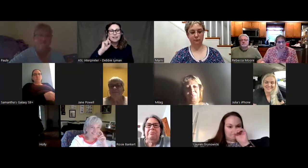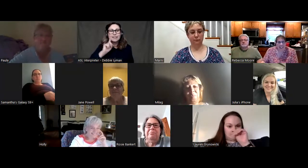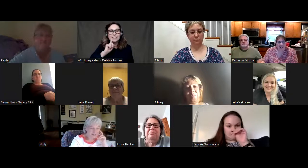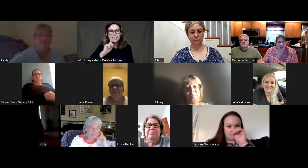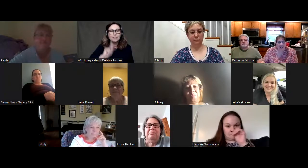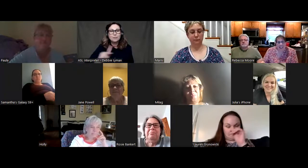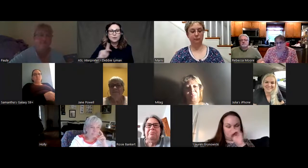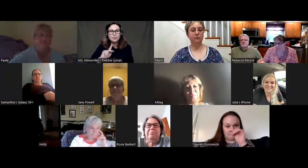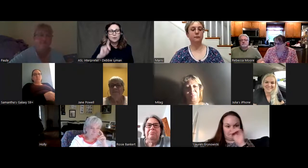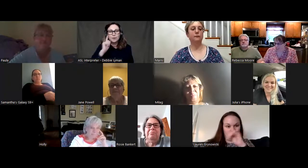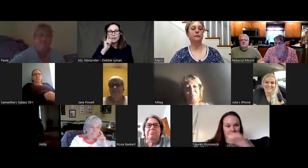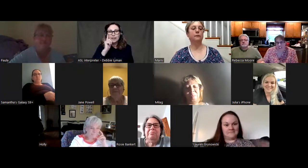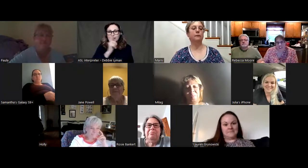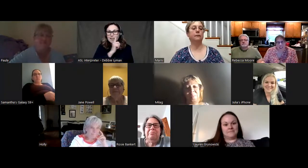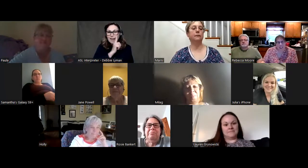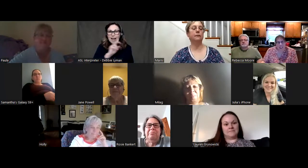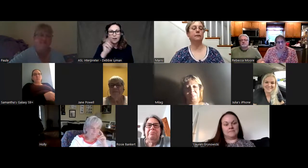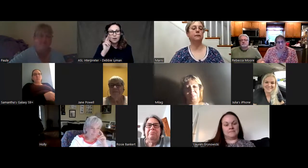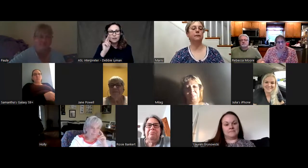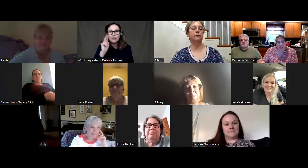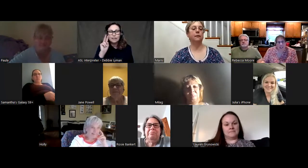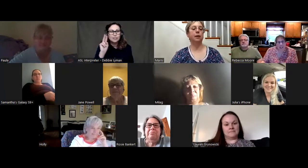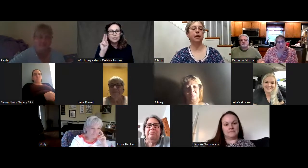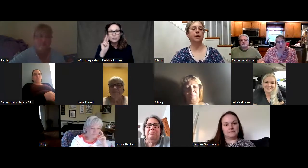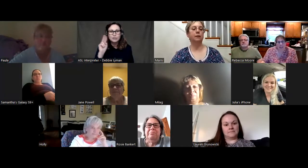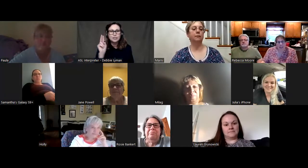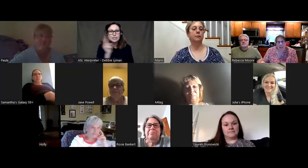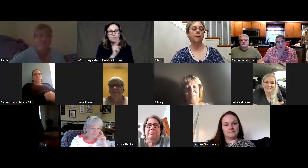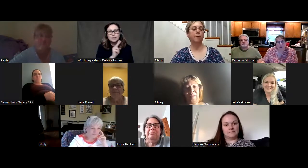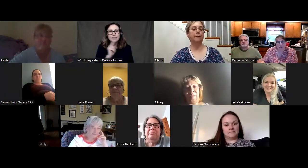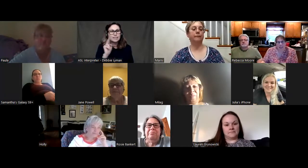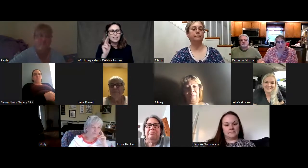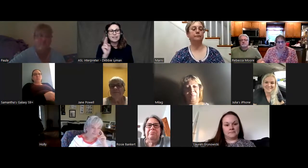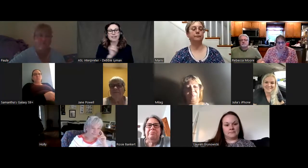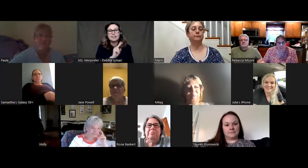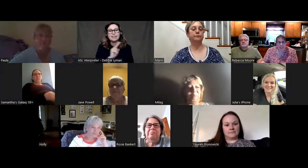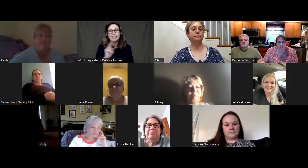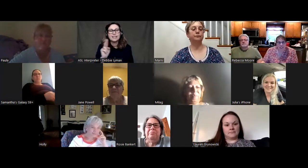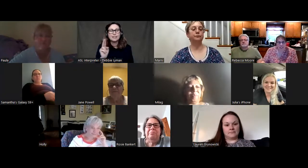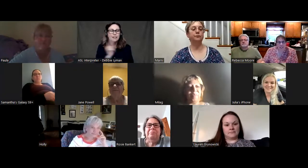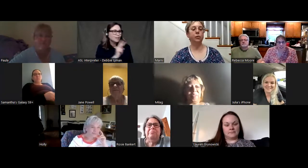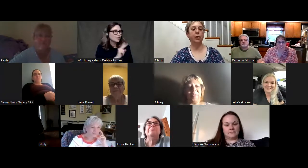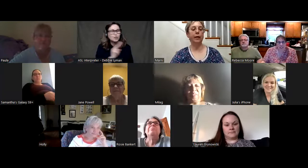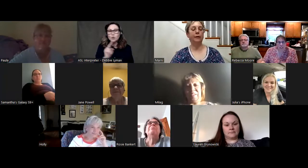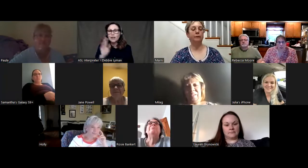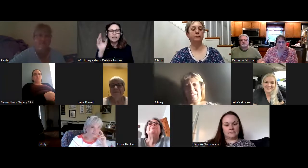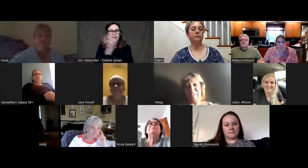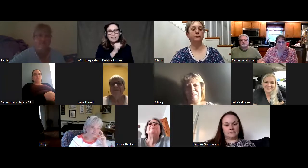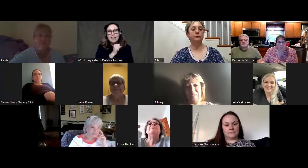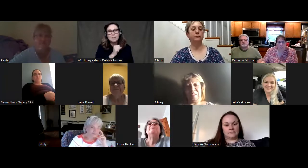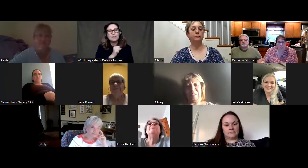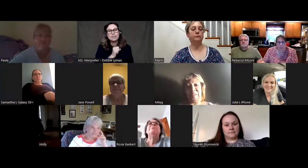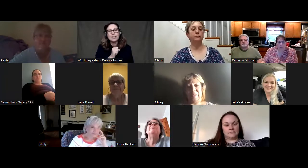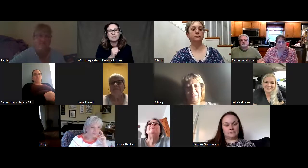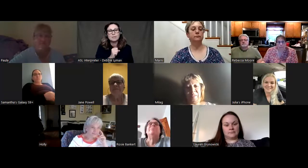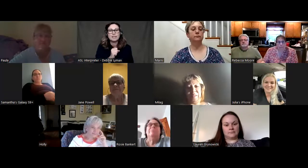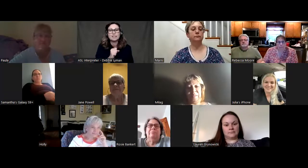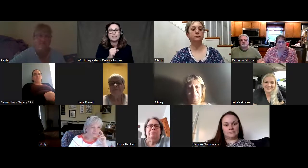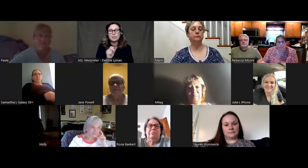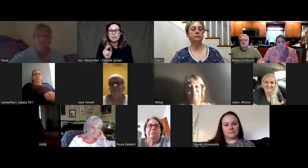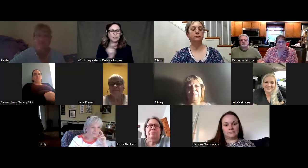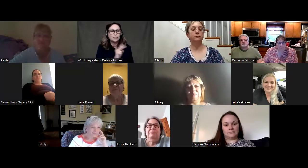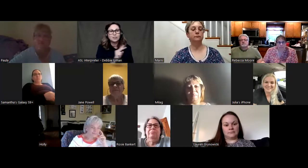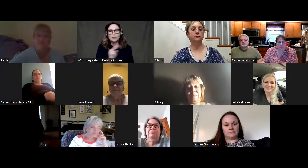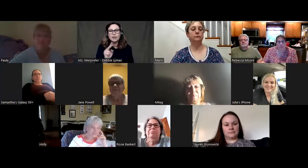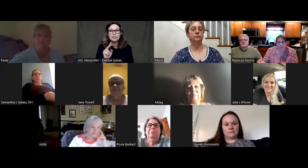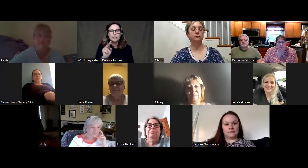about deaf people and how just for a split second, if they look away, like how much they miss